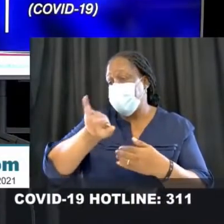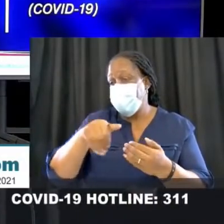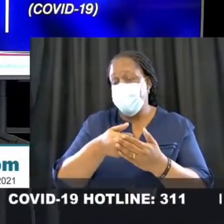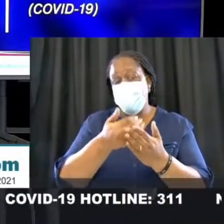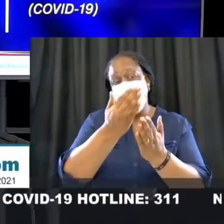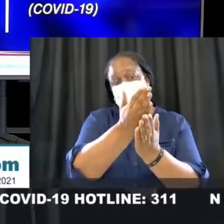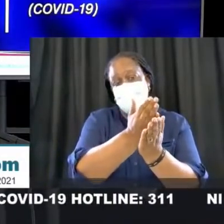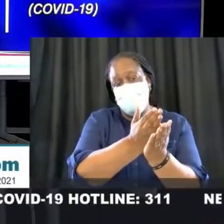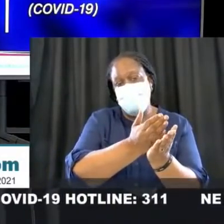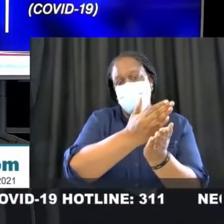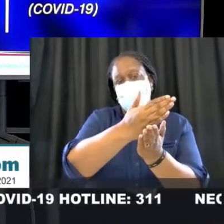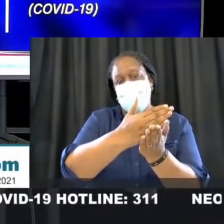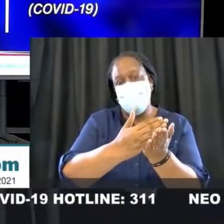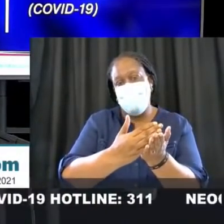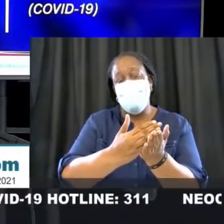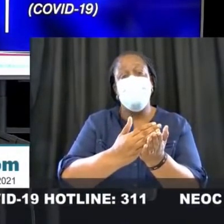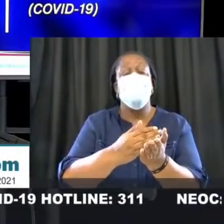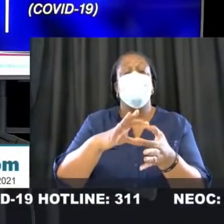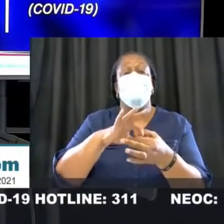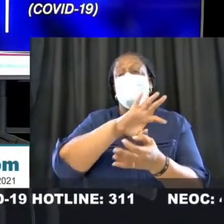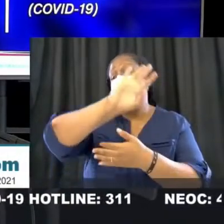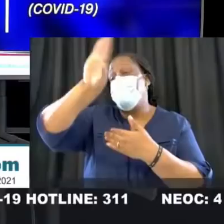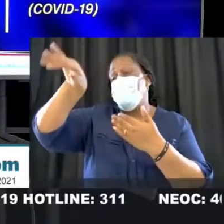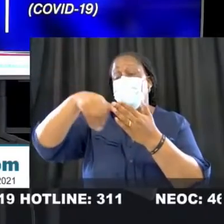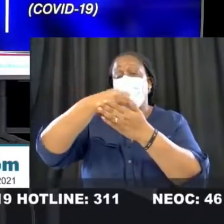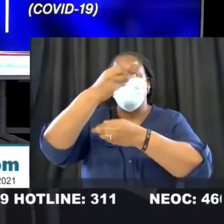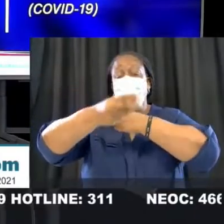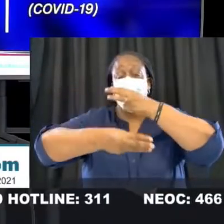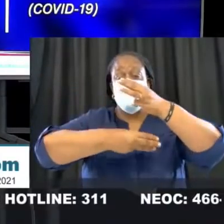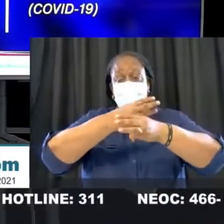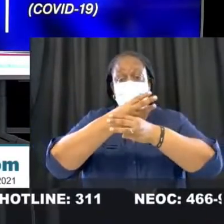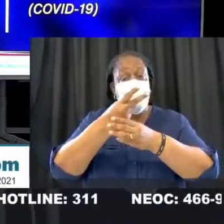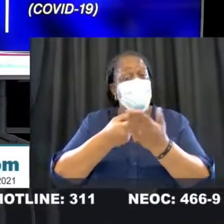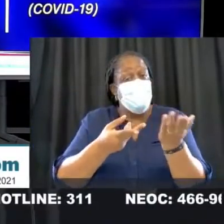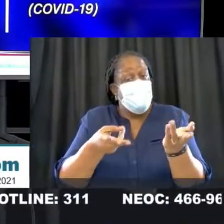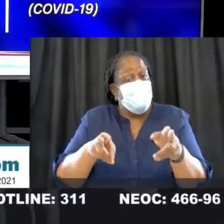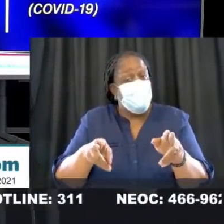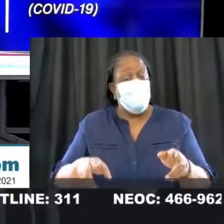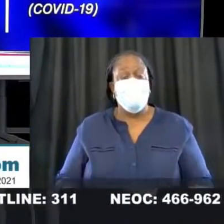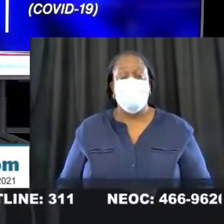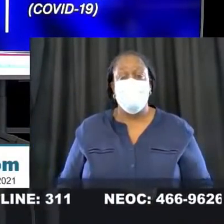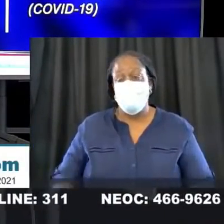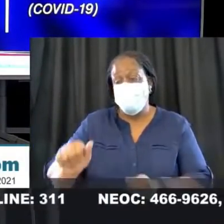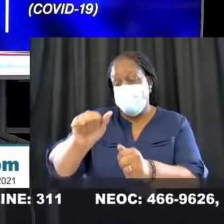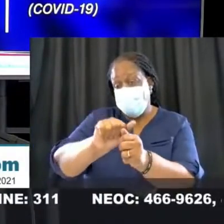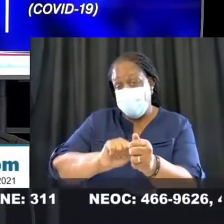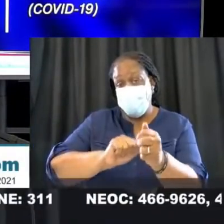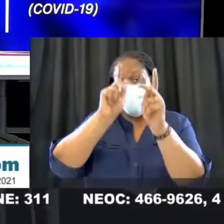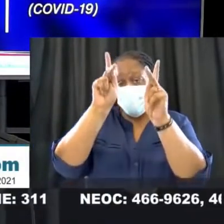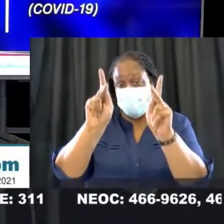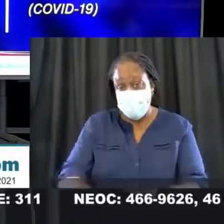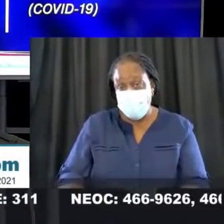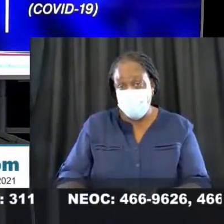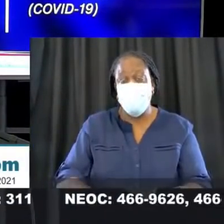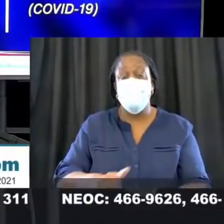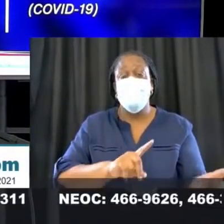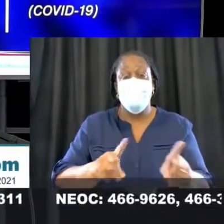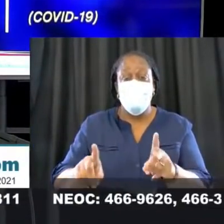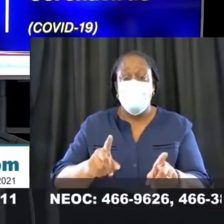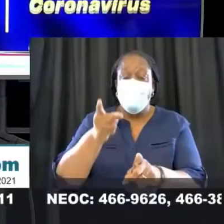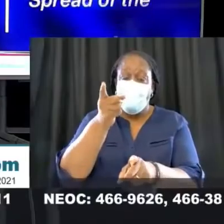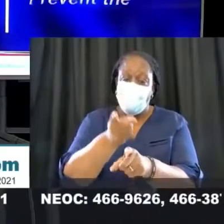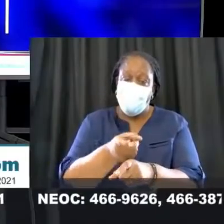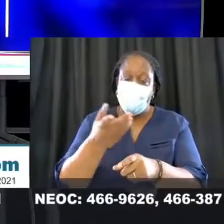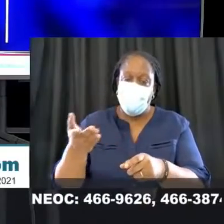is happening in the world, with each person playing their part and